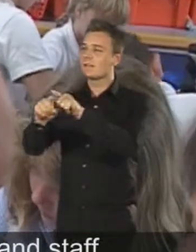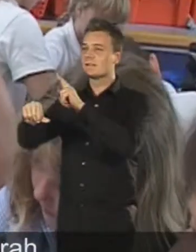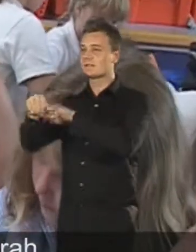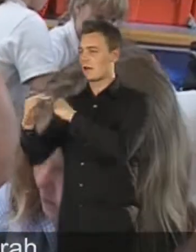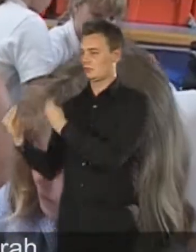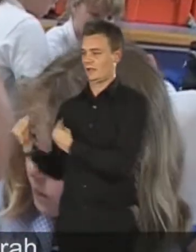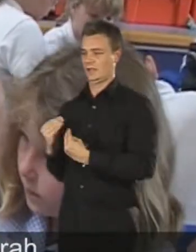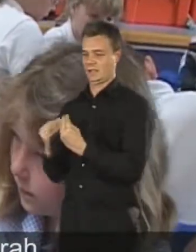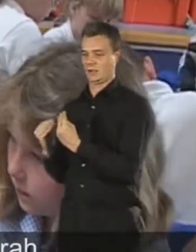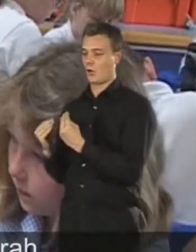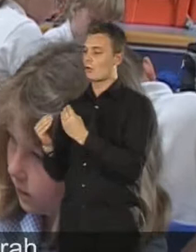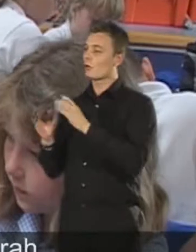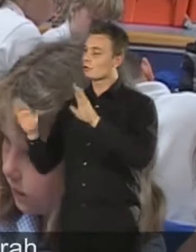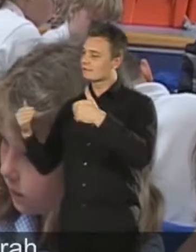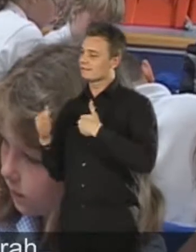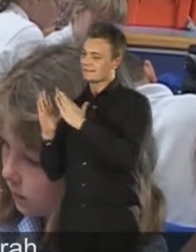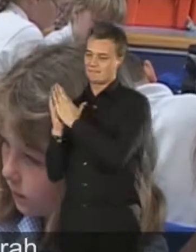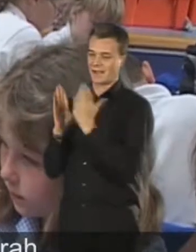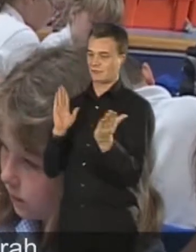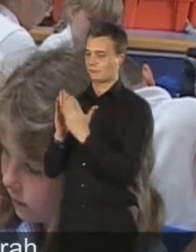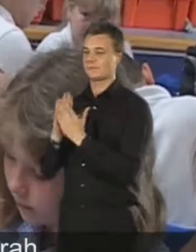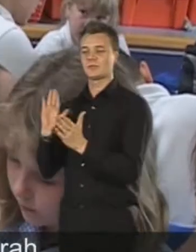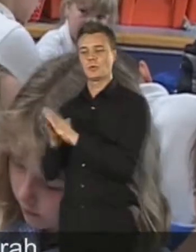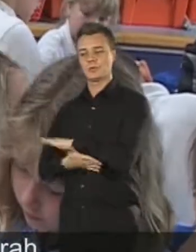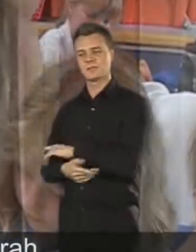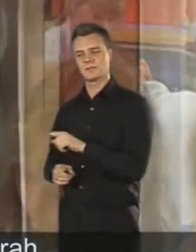disorders, what classroom strategies does Sarah recommend?